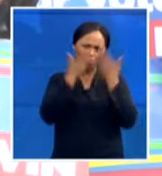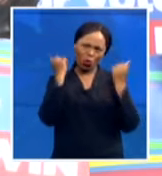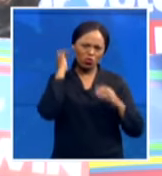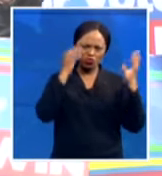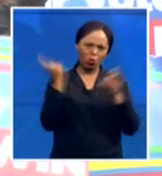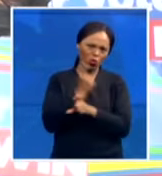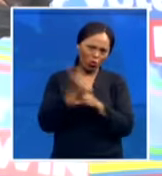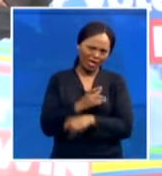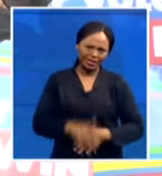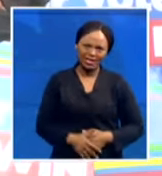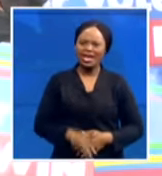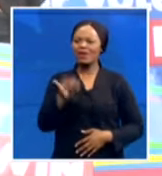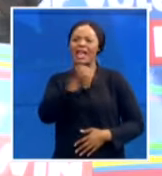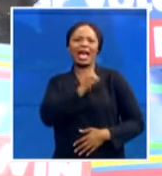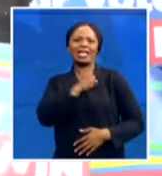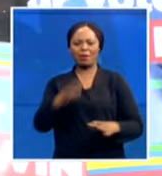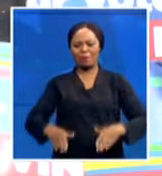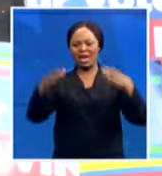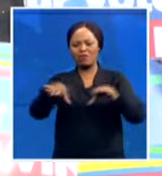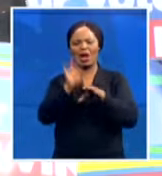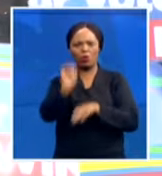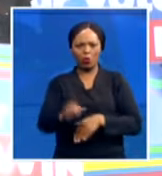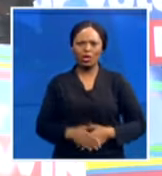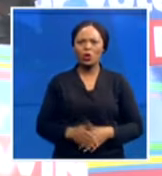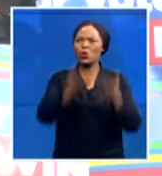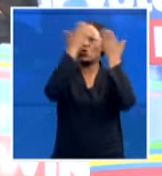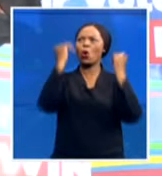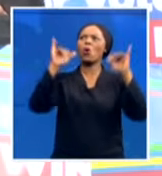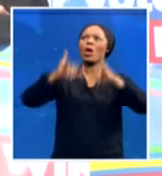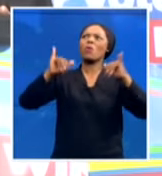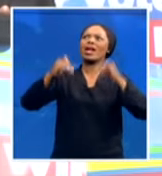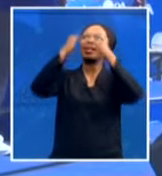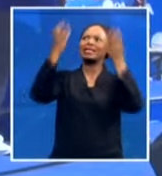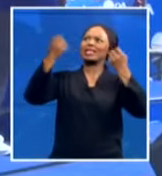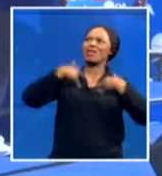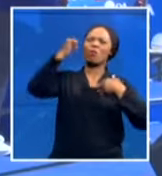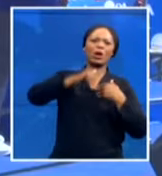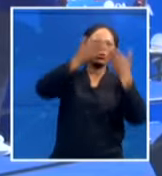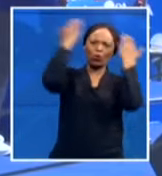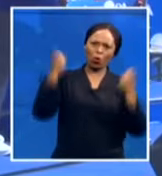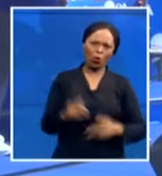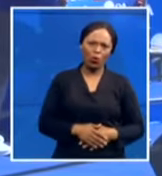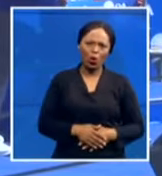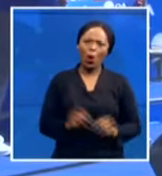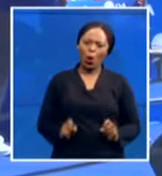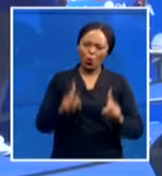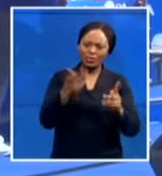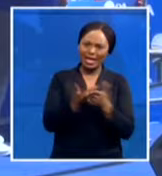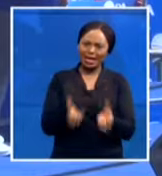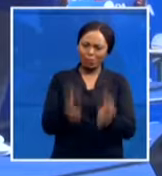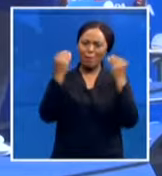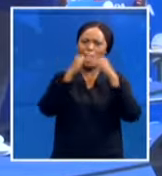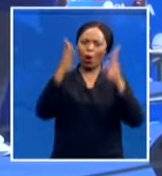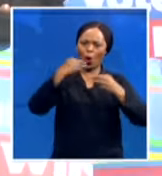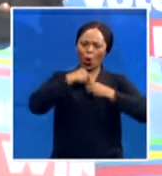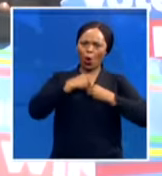on the housing waiting list. You don't know if you will have a chance to have a home of your own that you can pass on to your children. You don't know what